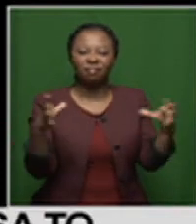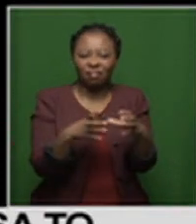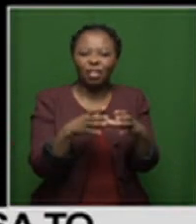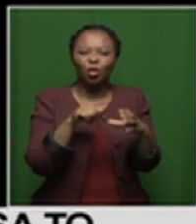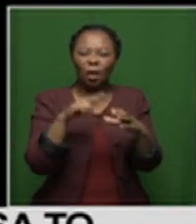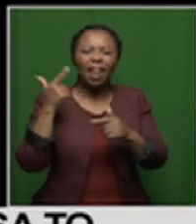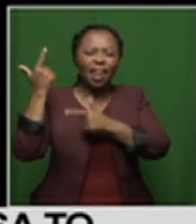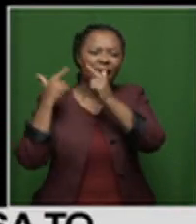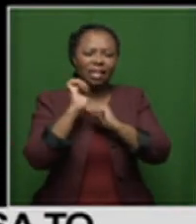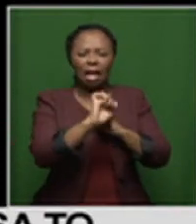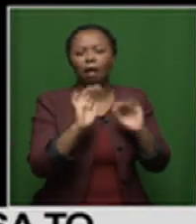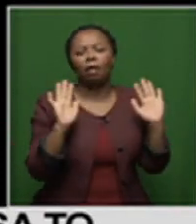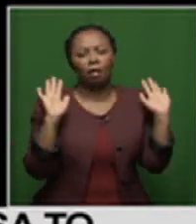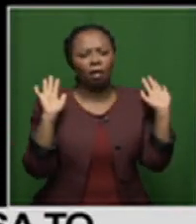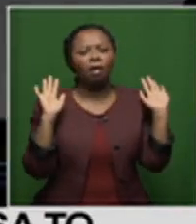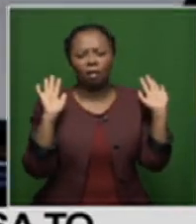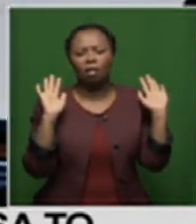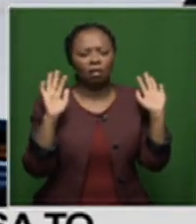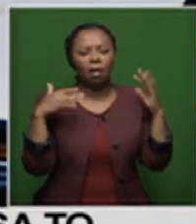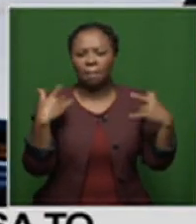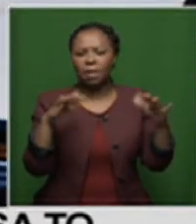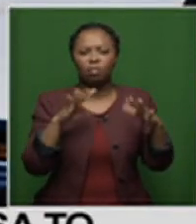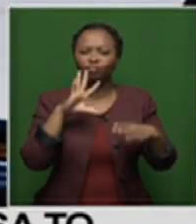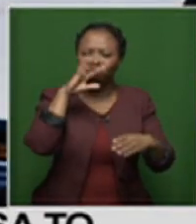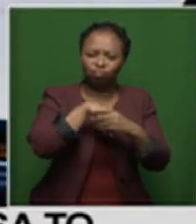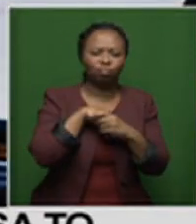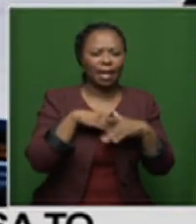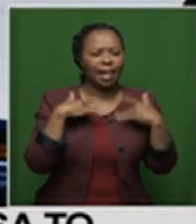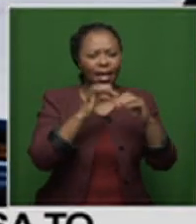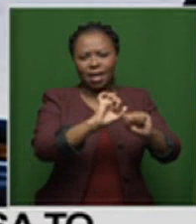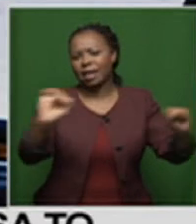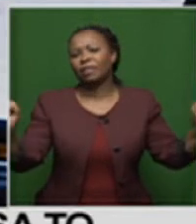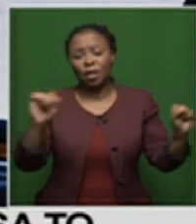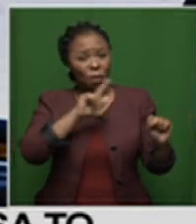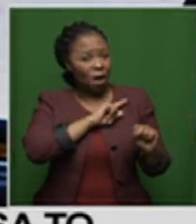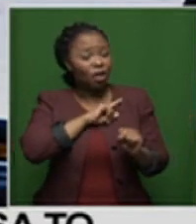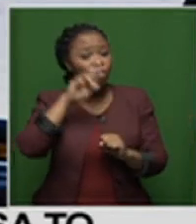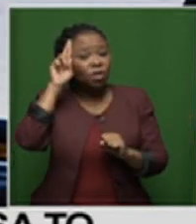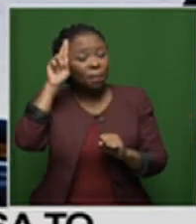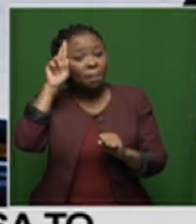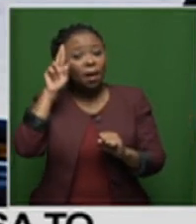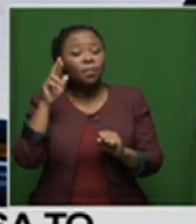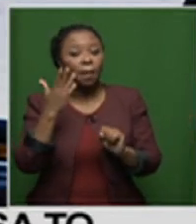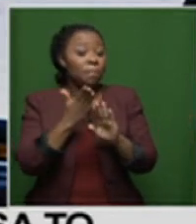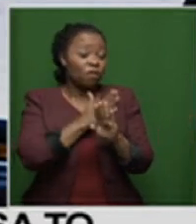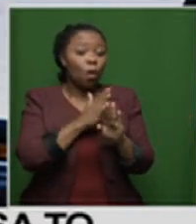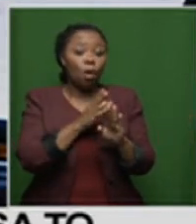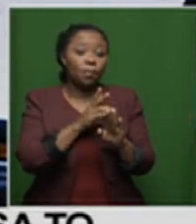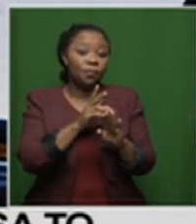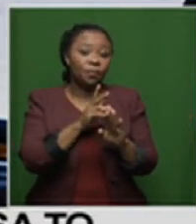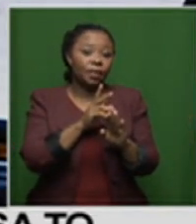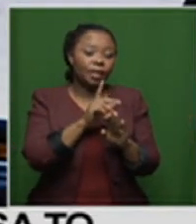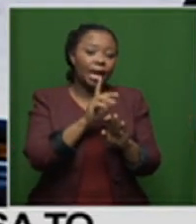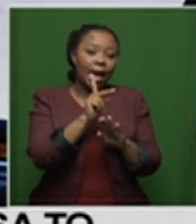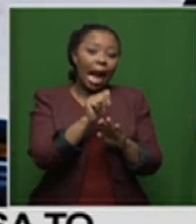His legacy will live, will outlive many, because this, remember, it was started Kalau, so that besides Kalau, the